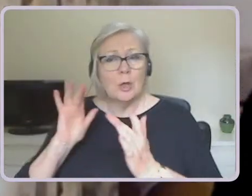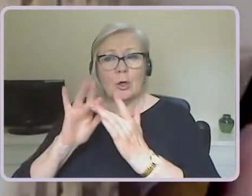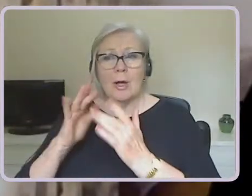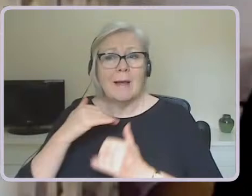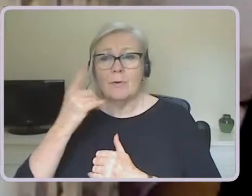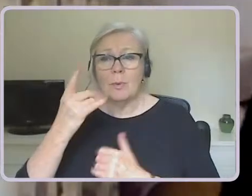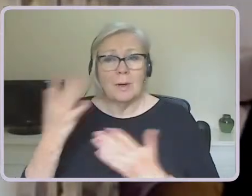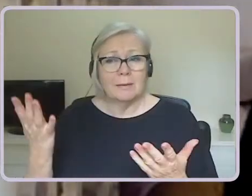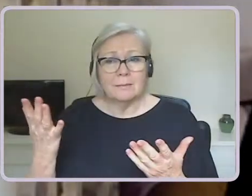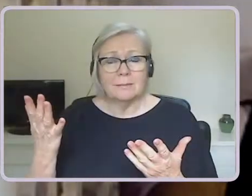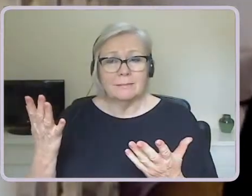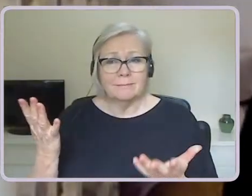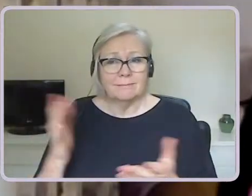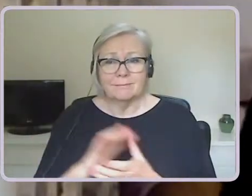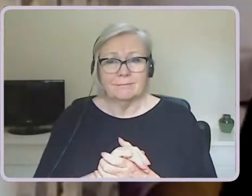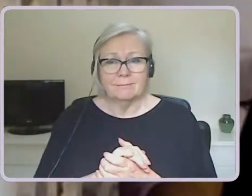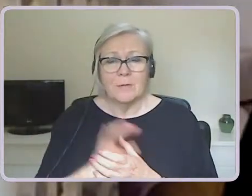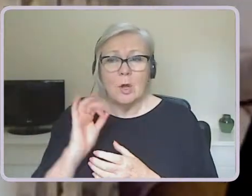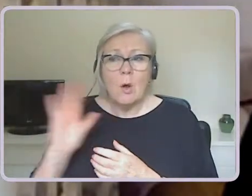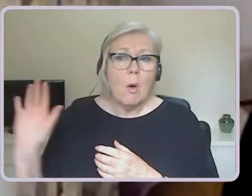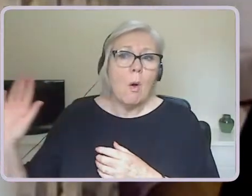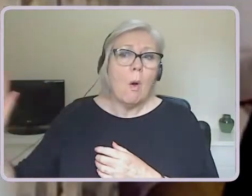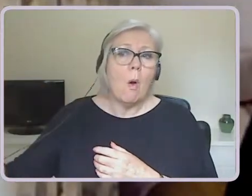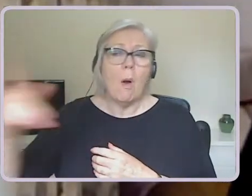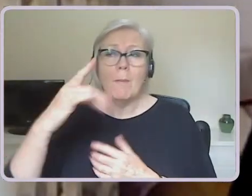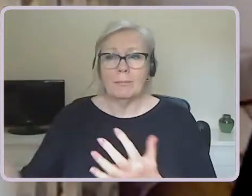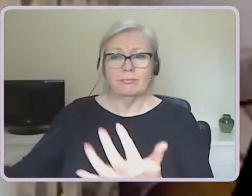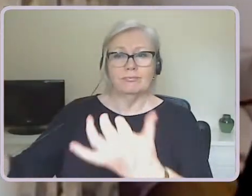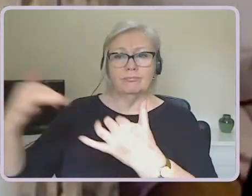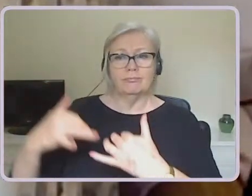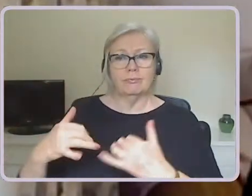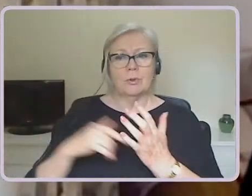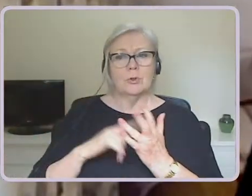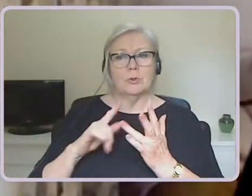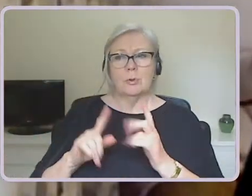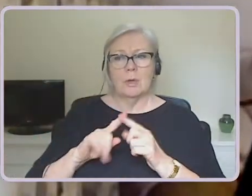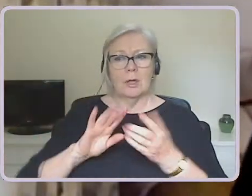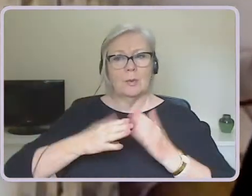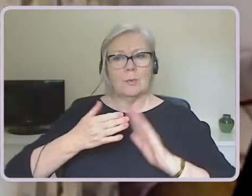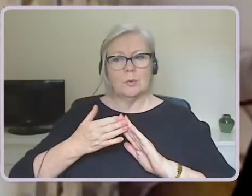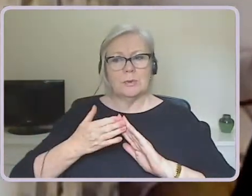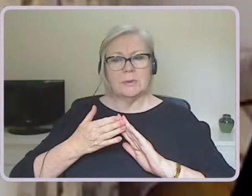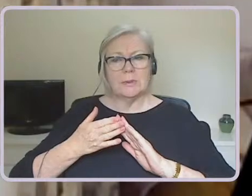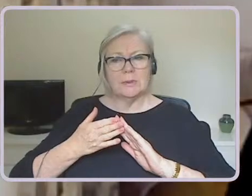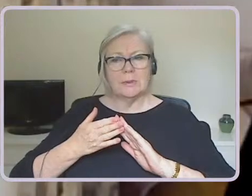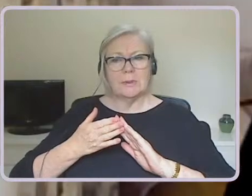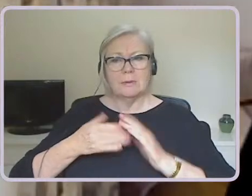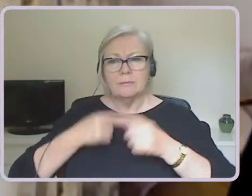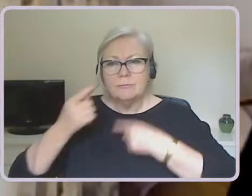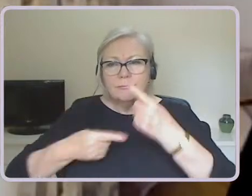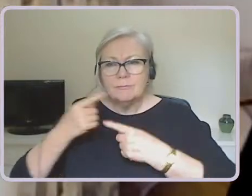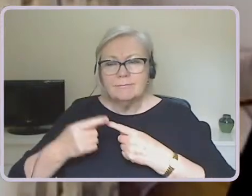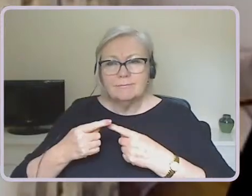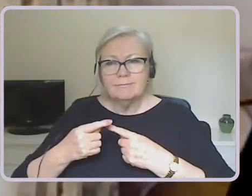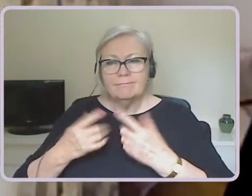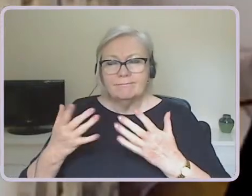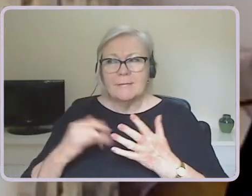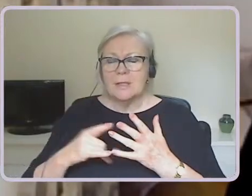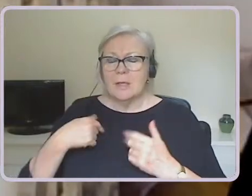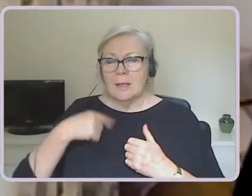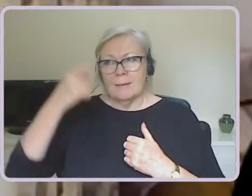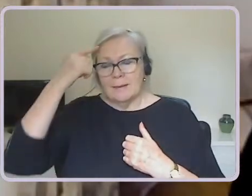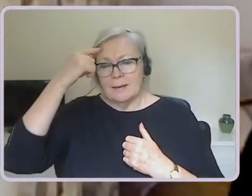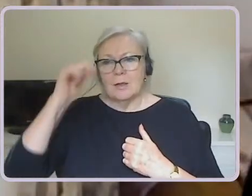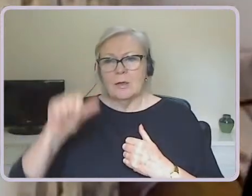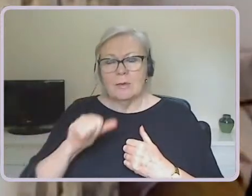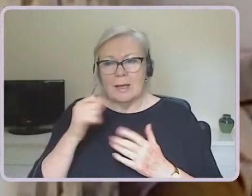everyone can come to that community-based kind of sessions. So part of my thinking was, how do we be